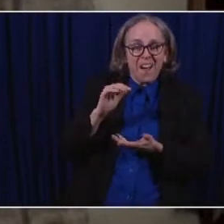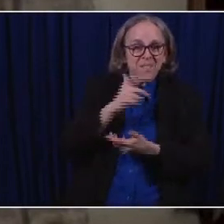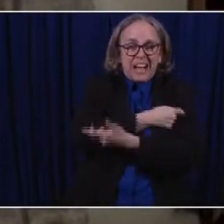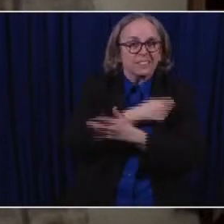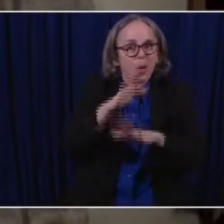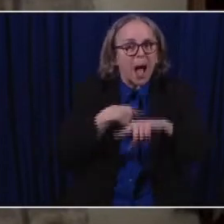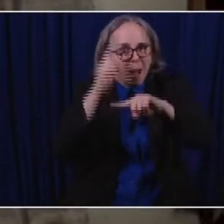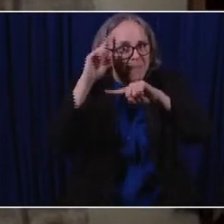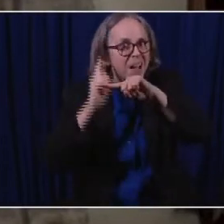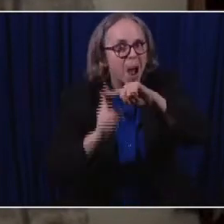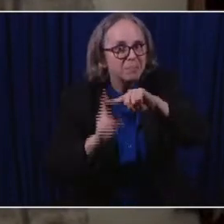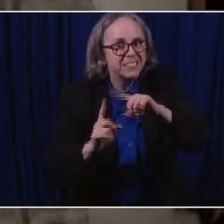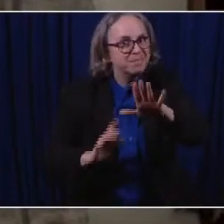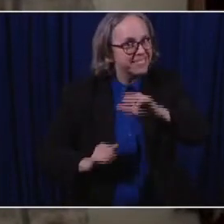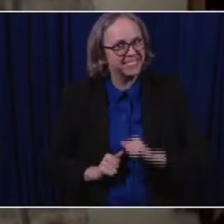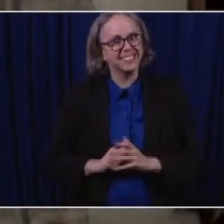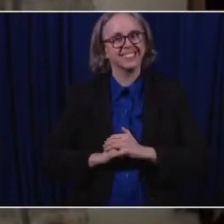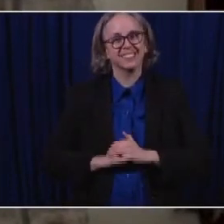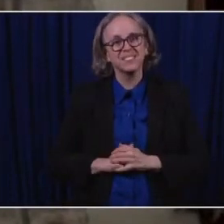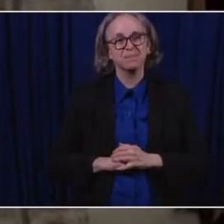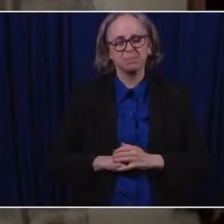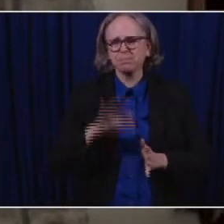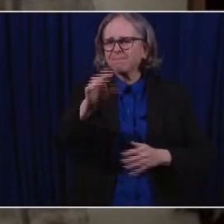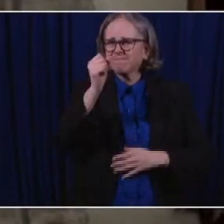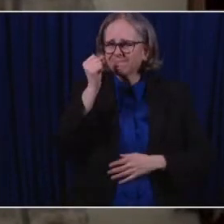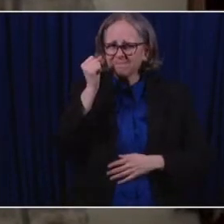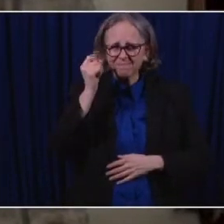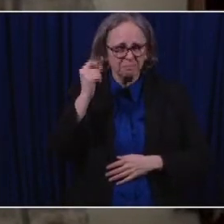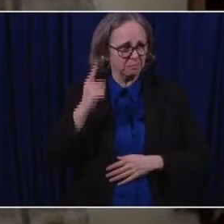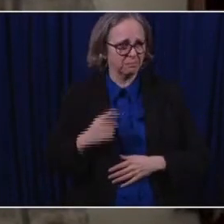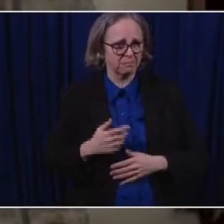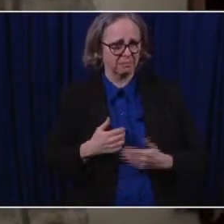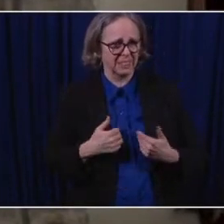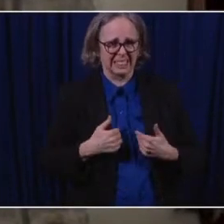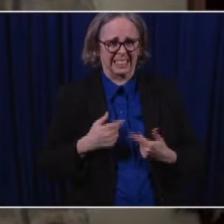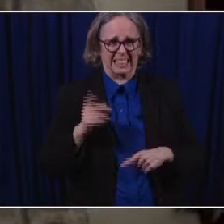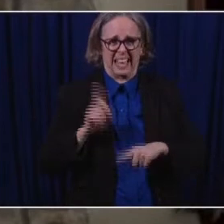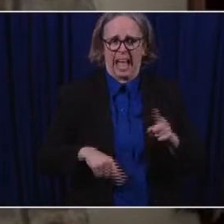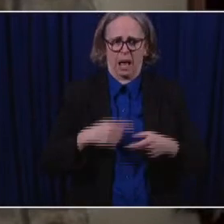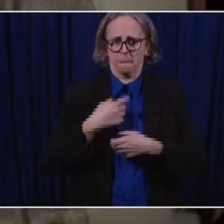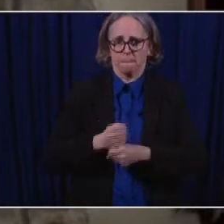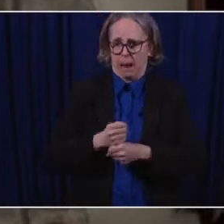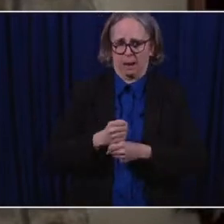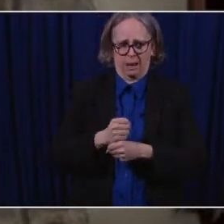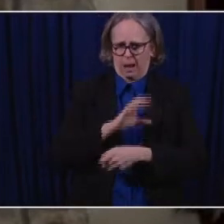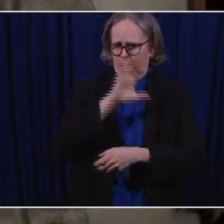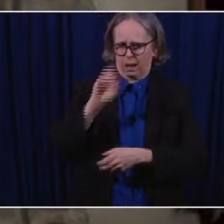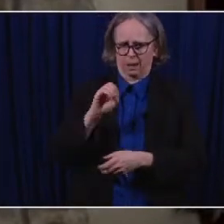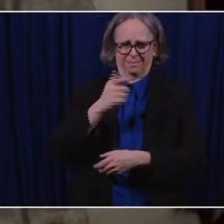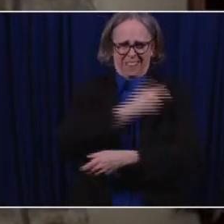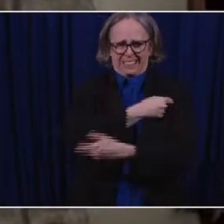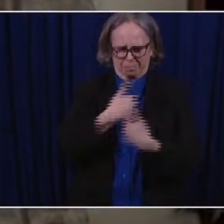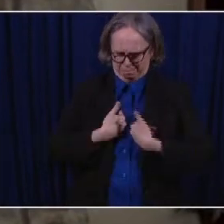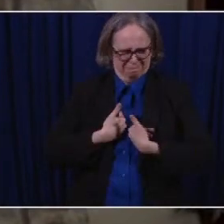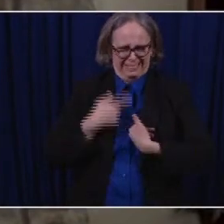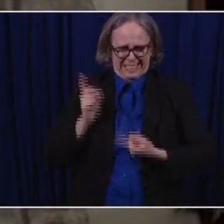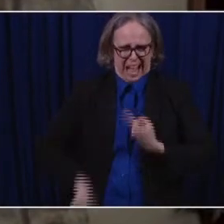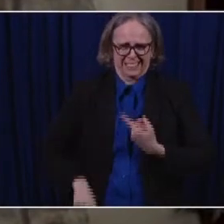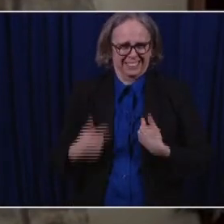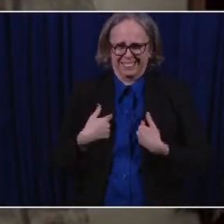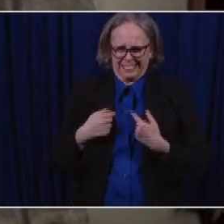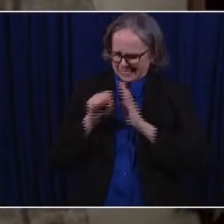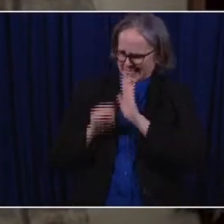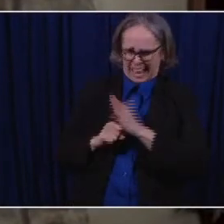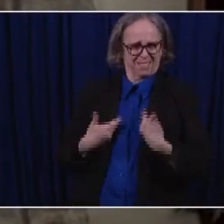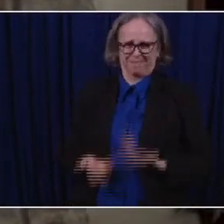don't have the power to do in Ohio is to manufacture the drugs. And you know, I can't create more drugs.